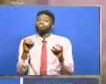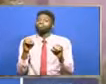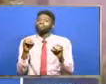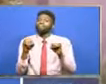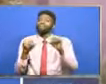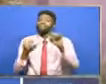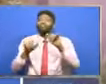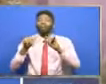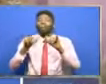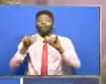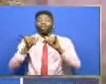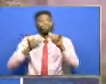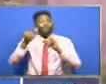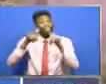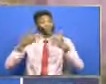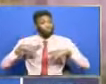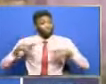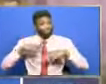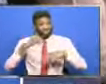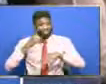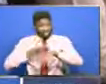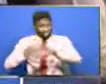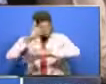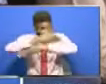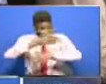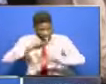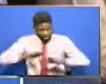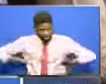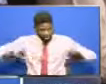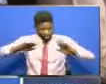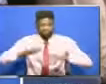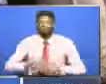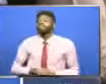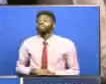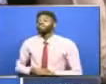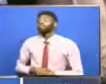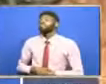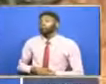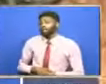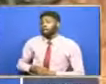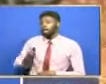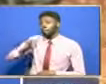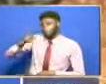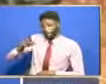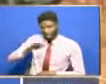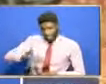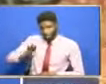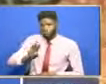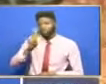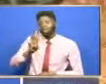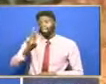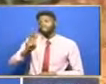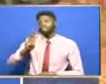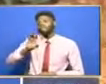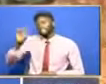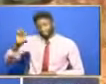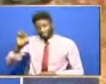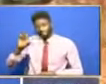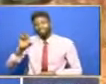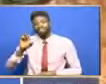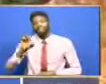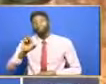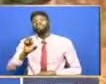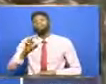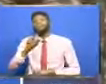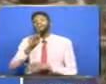foreign elements within our border. They should be able. Wajir East Member of Parliament Rashid Kasim expressed his commitment to cooperate with the